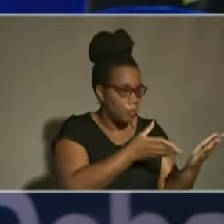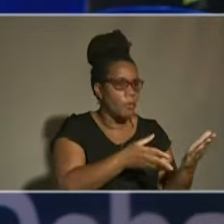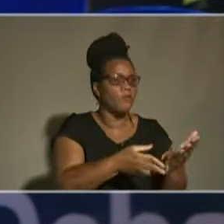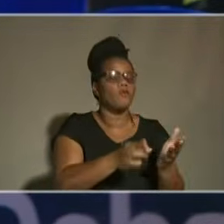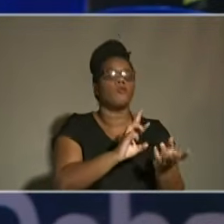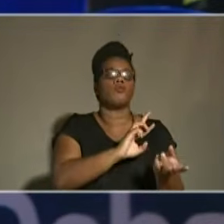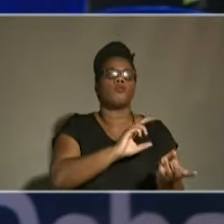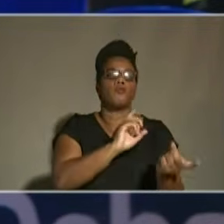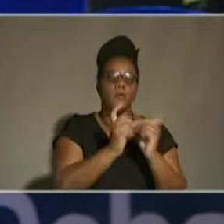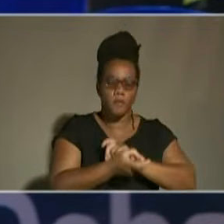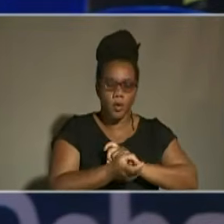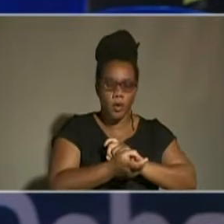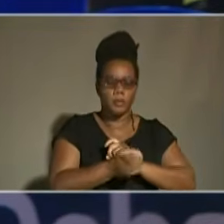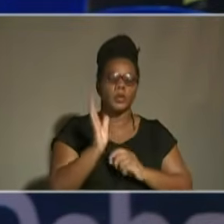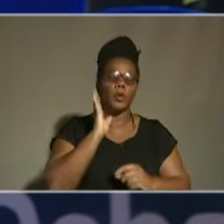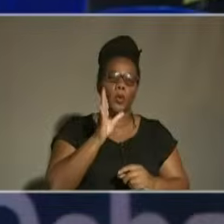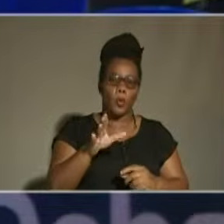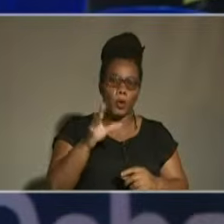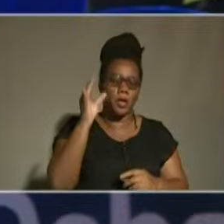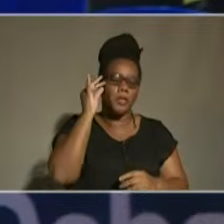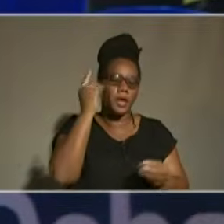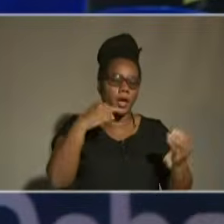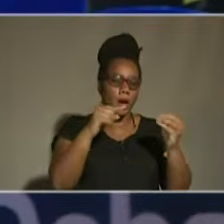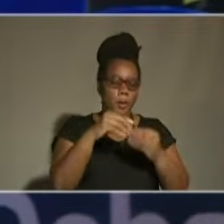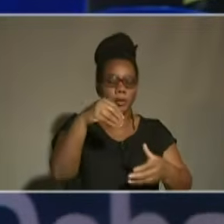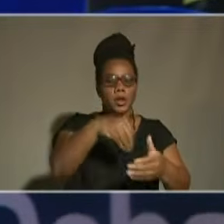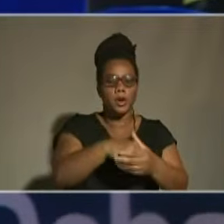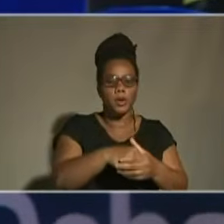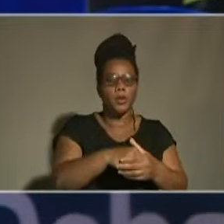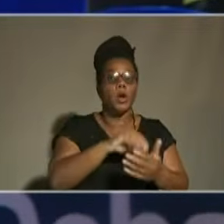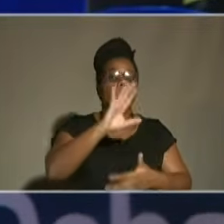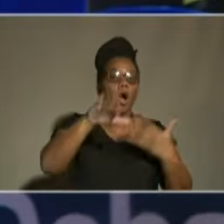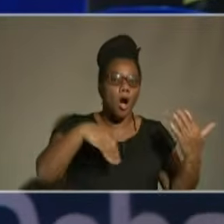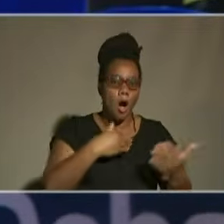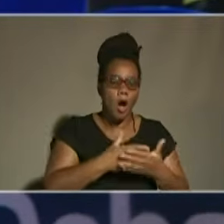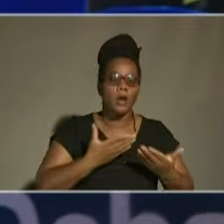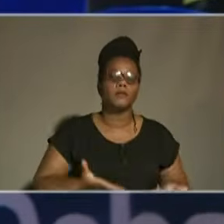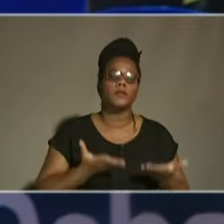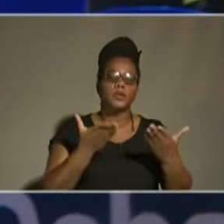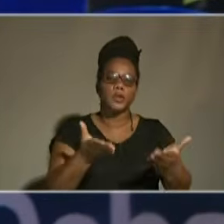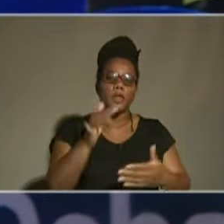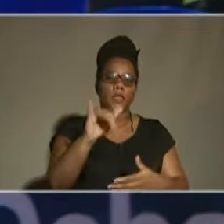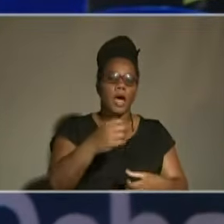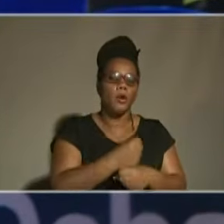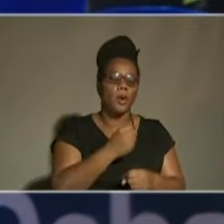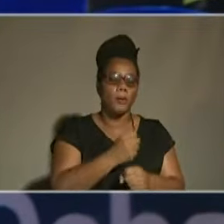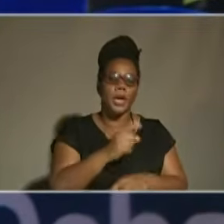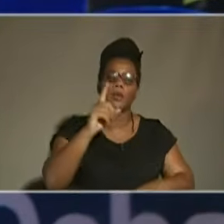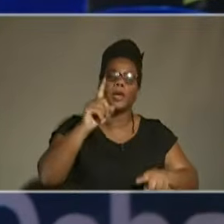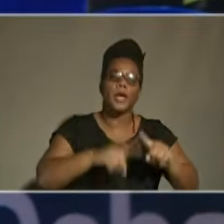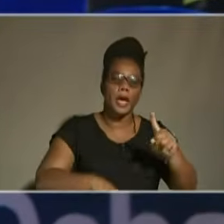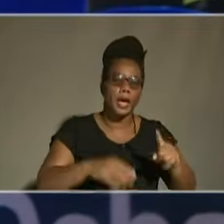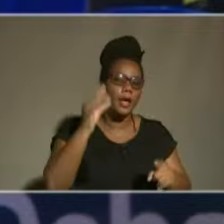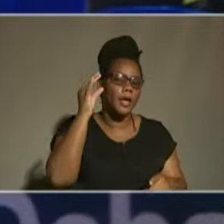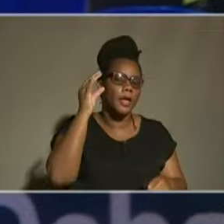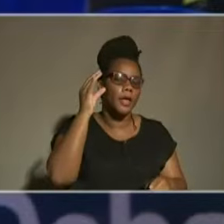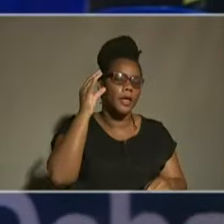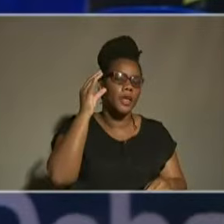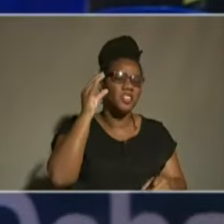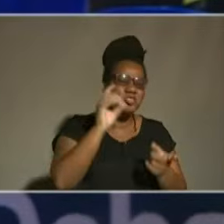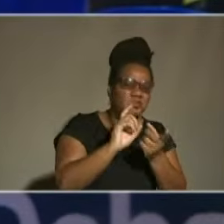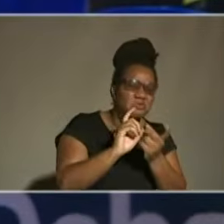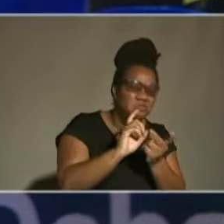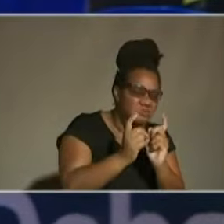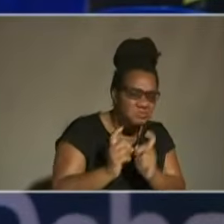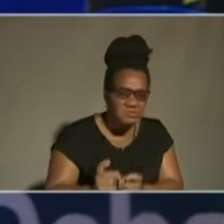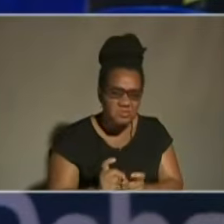place would take into consideration all of these proposals that were made. We cannot tinker with the Constitution,